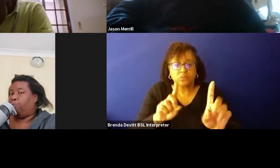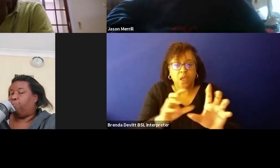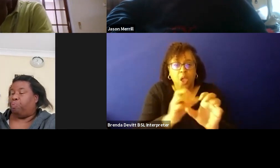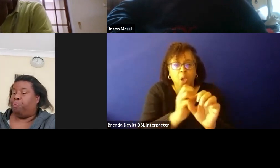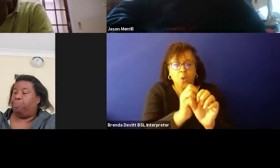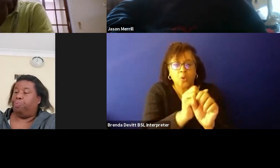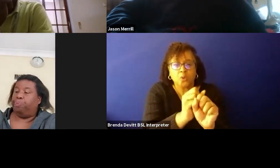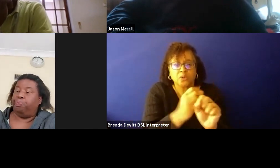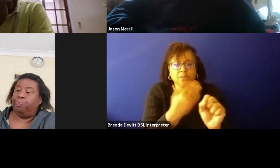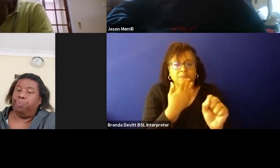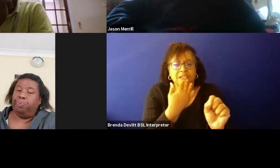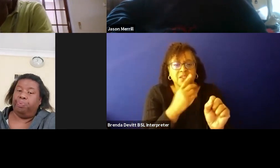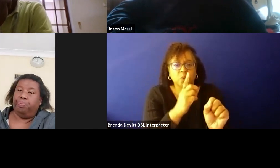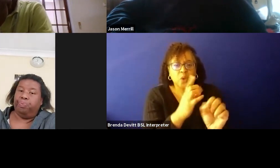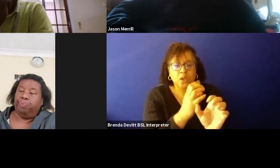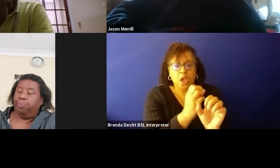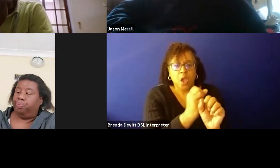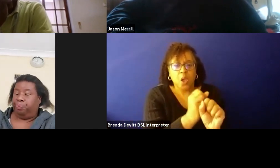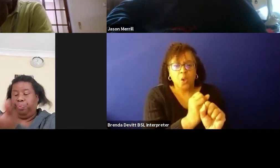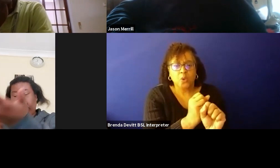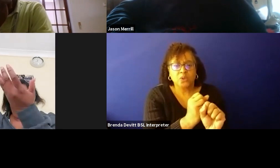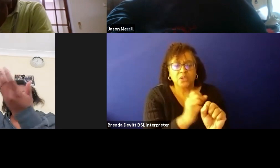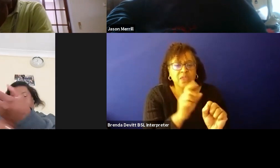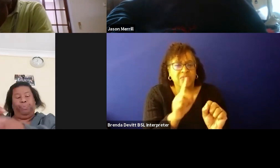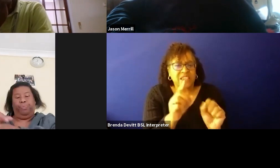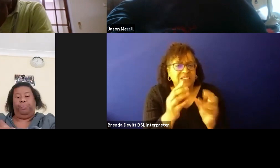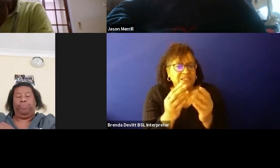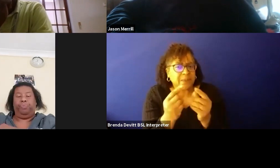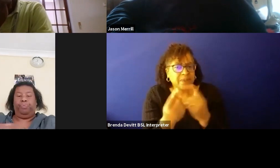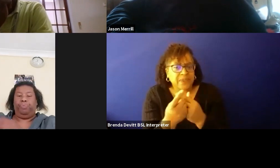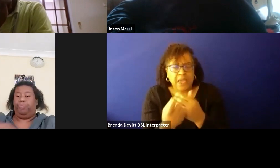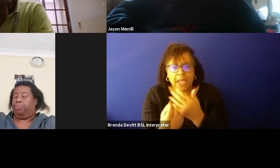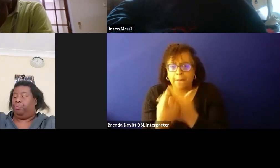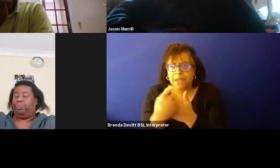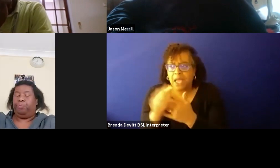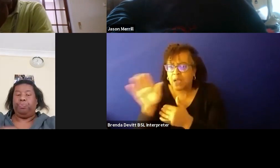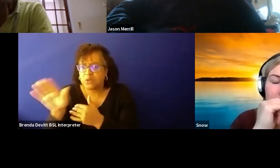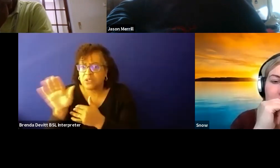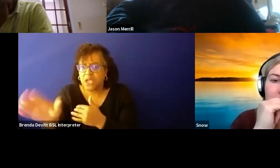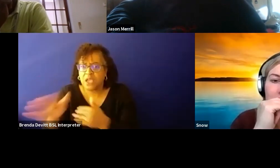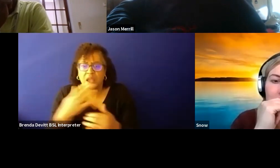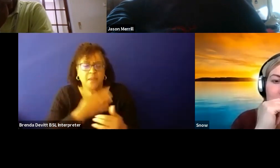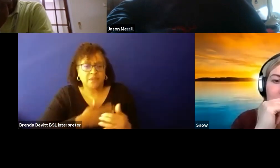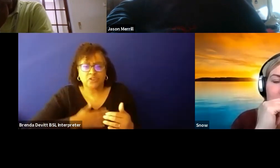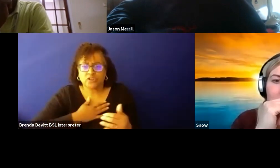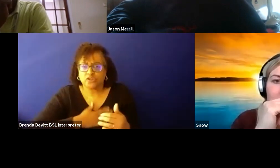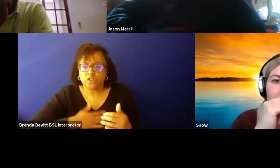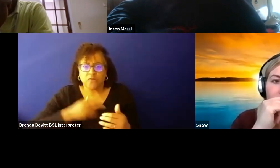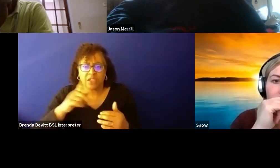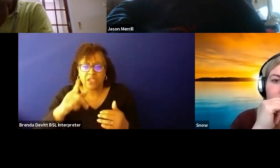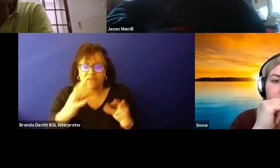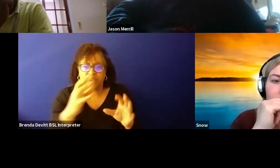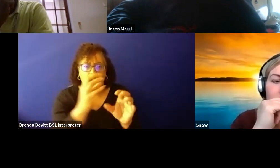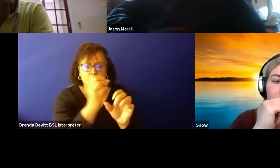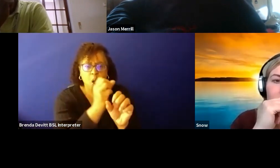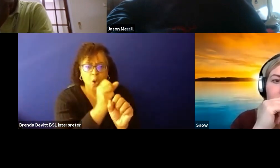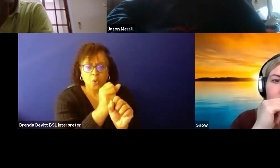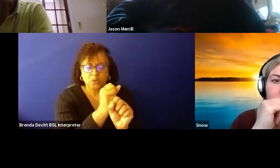Yeah. Can I just come back to you in 1 second? There's something happening outside. Oh, okay. Sorry. No